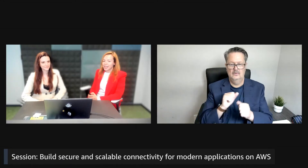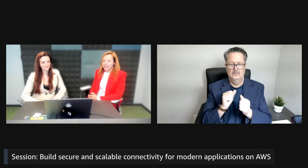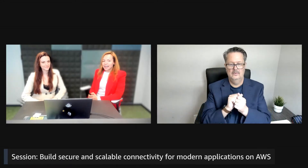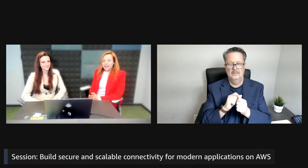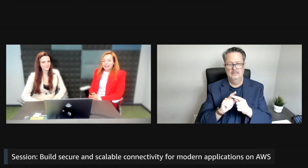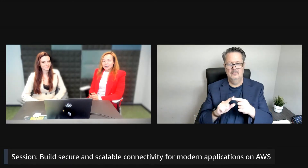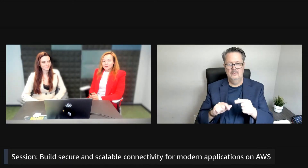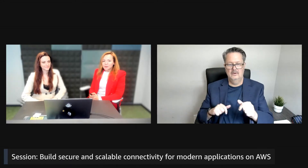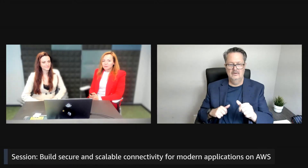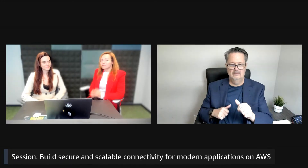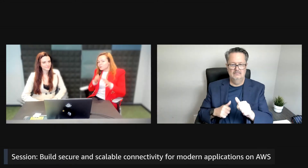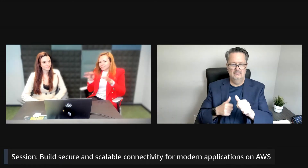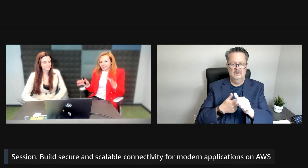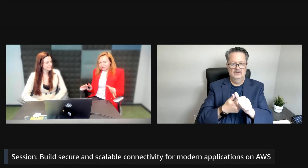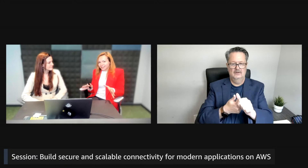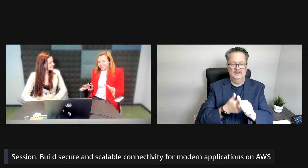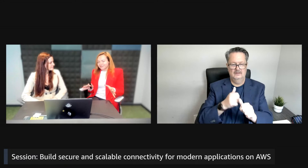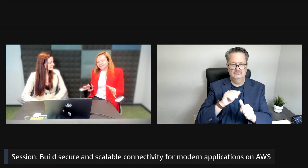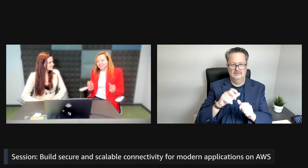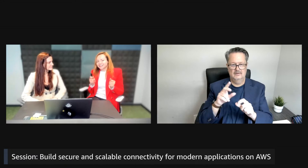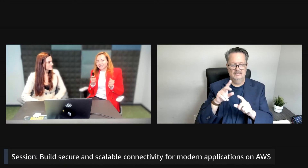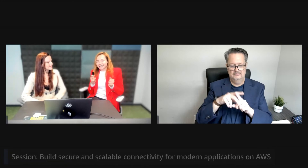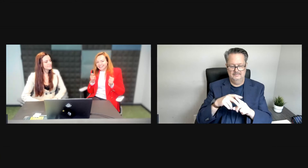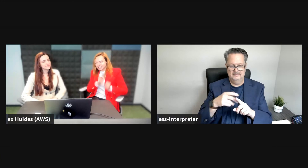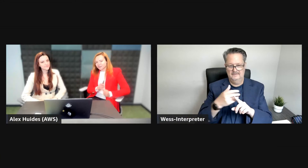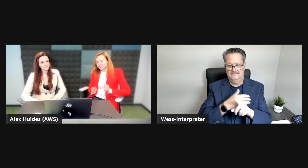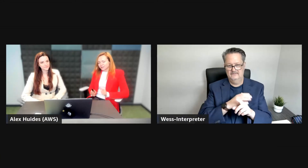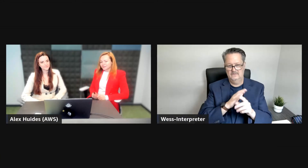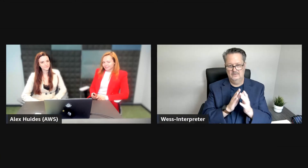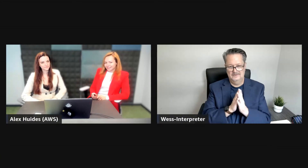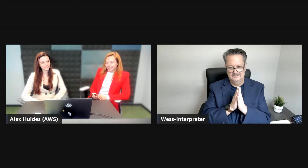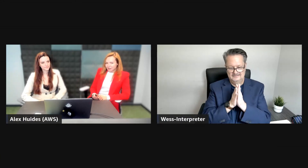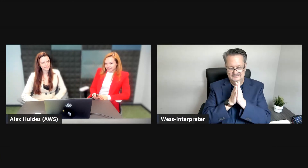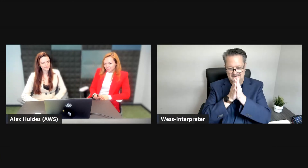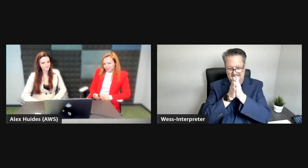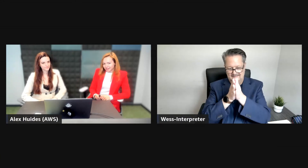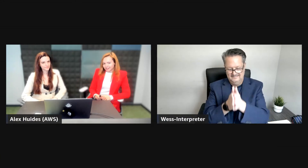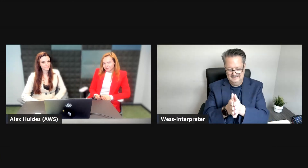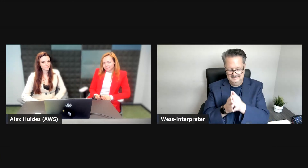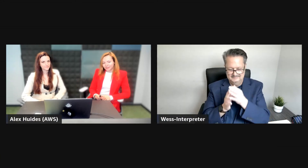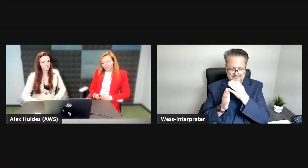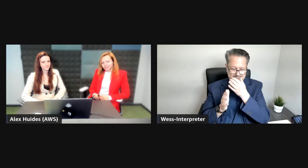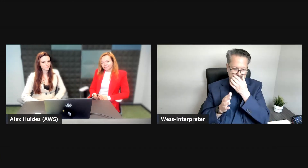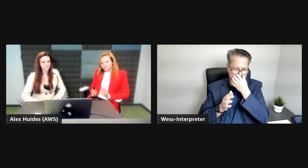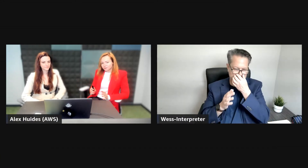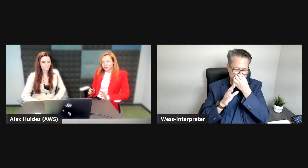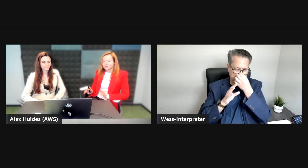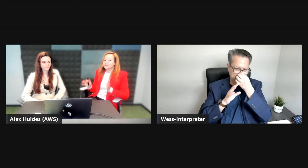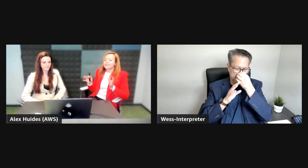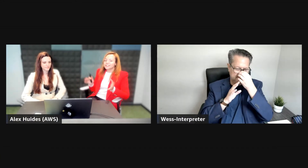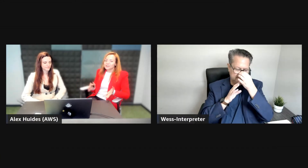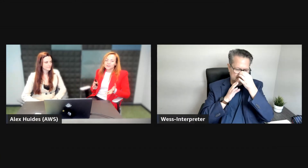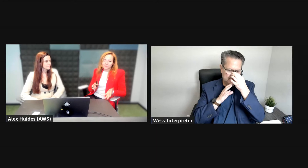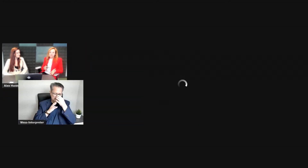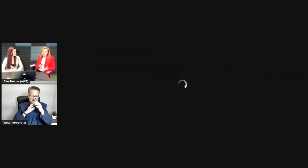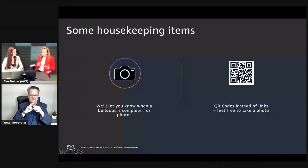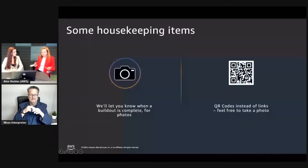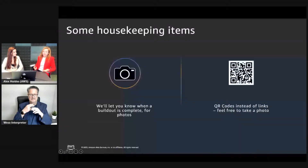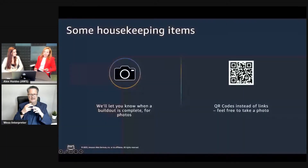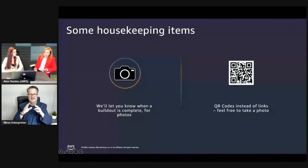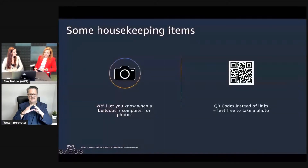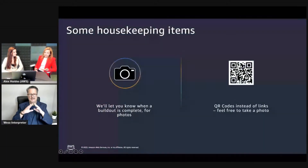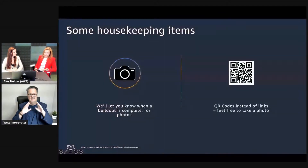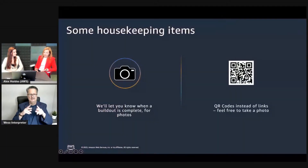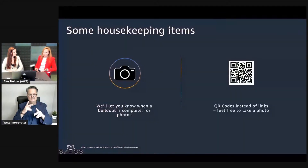applications. Before we dive right in, let's go through some housekeeping items. First one, we'll let you know when